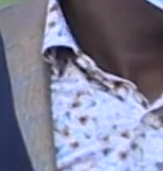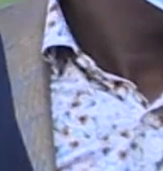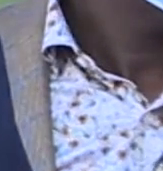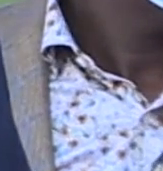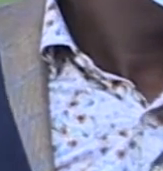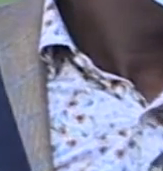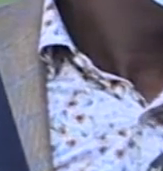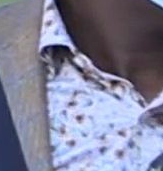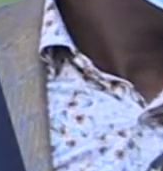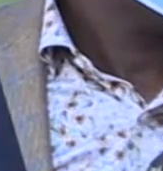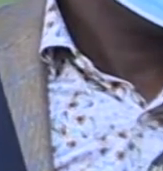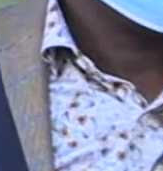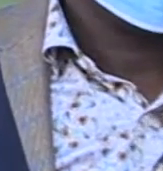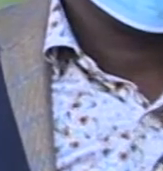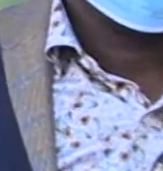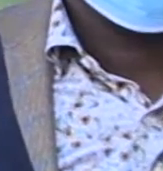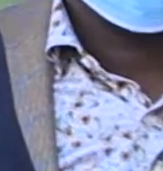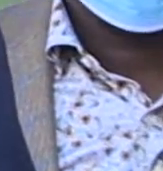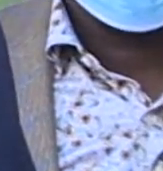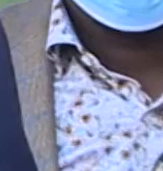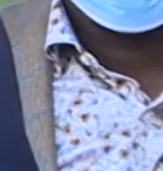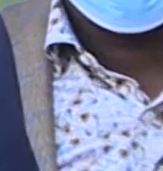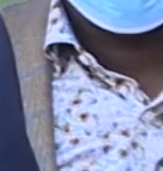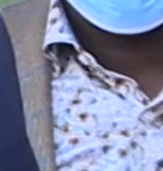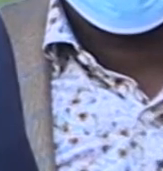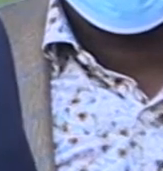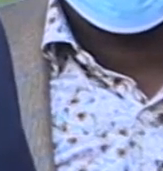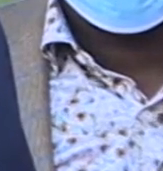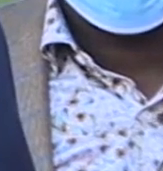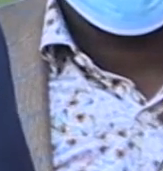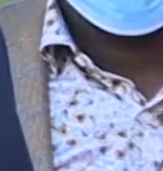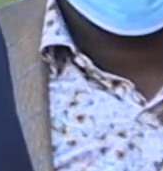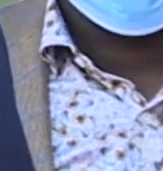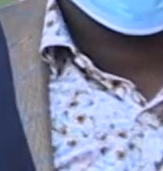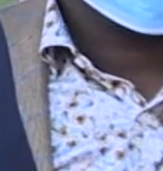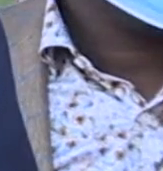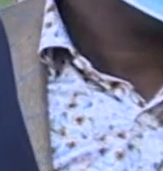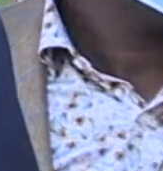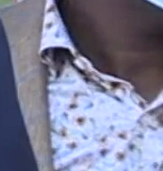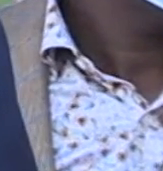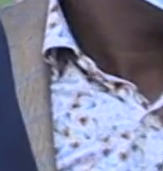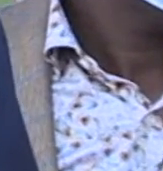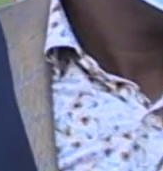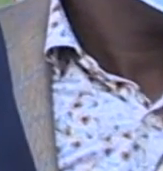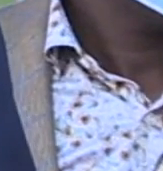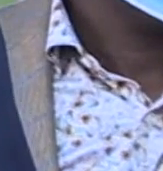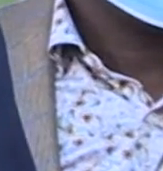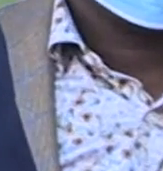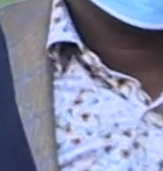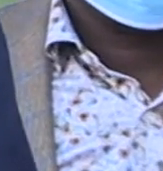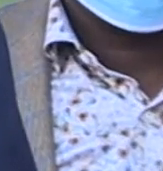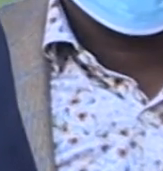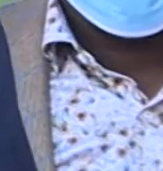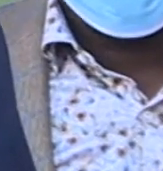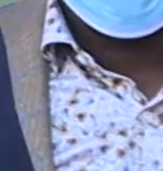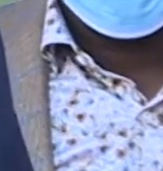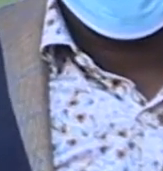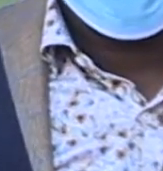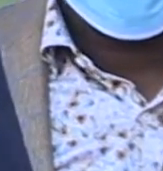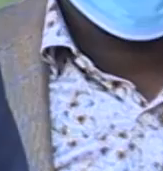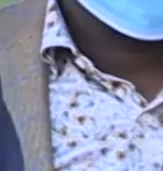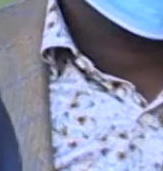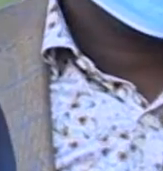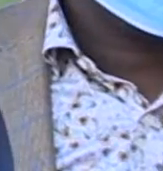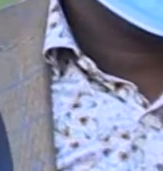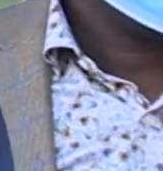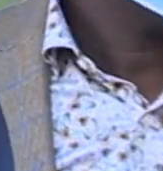this again is a first on the Ministry of Health in order to open up to the community. So we would want